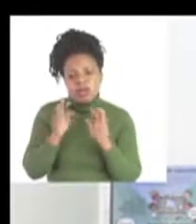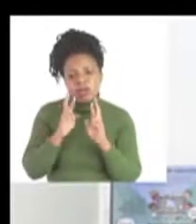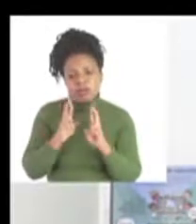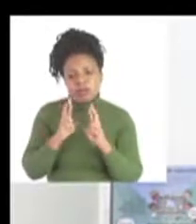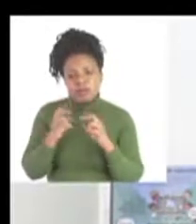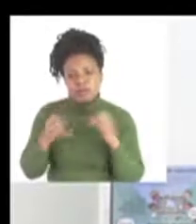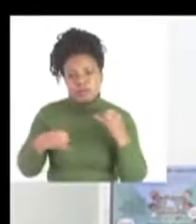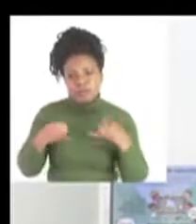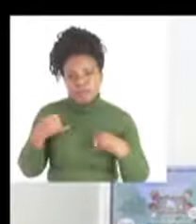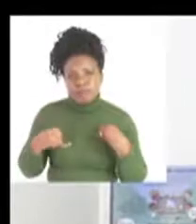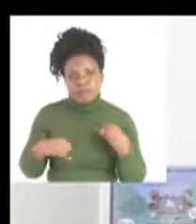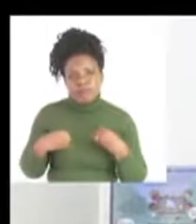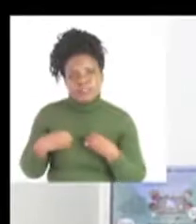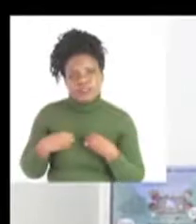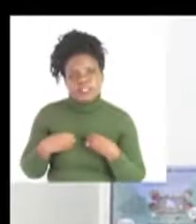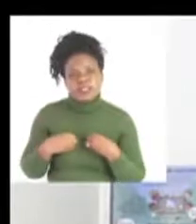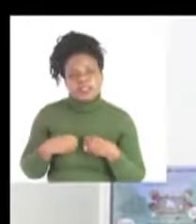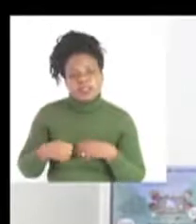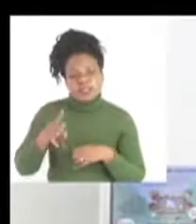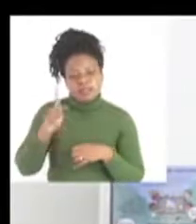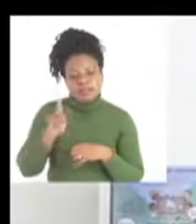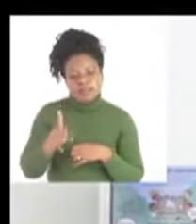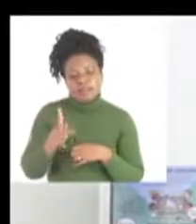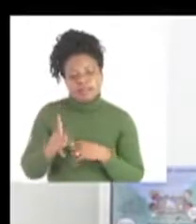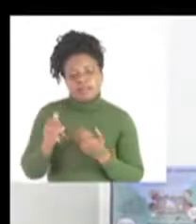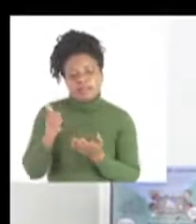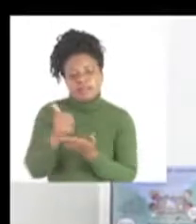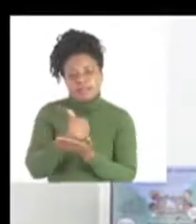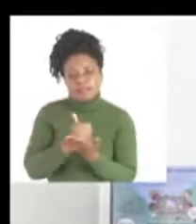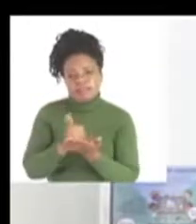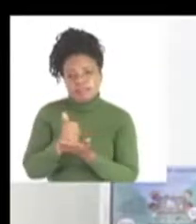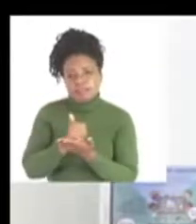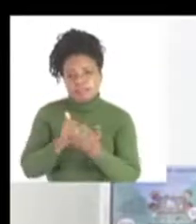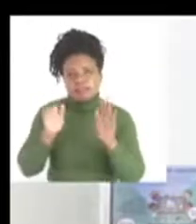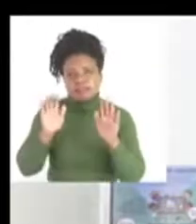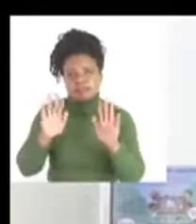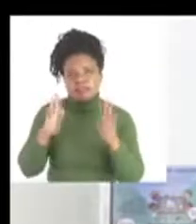leave, Clarice, let's sanitize.